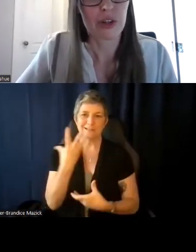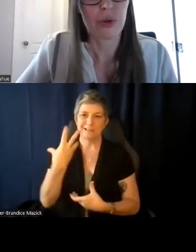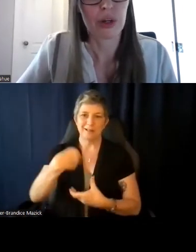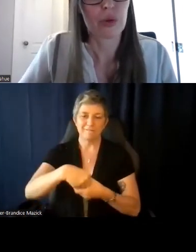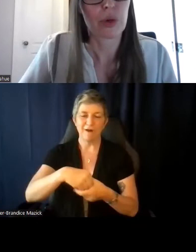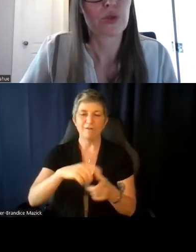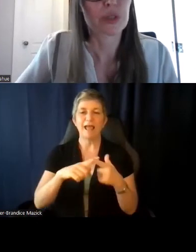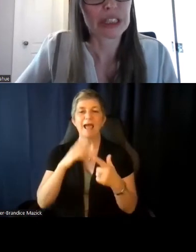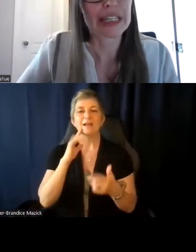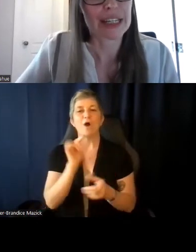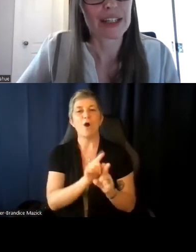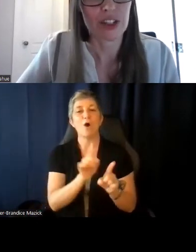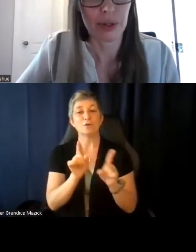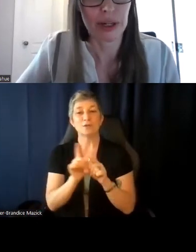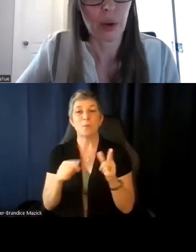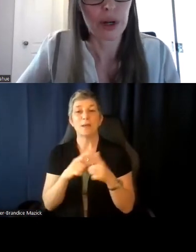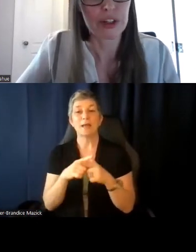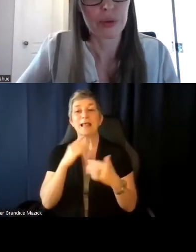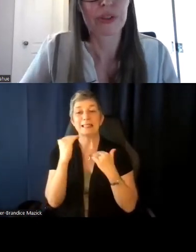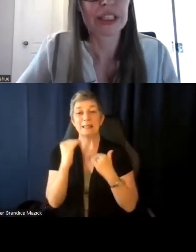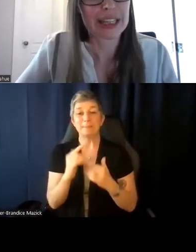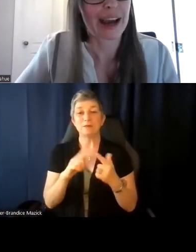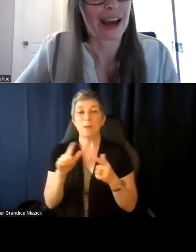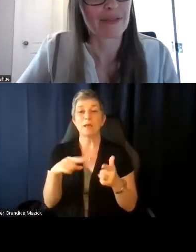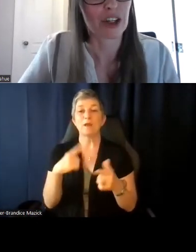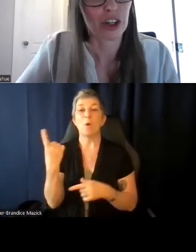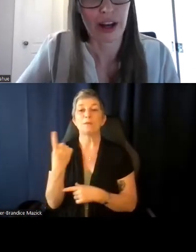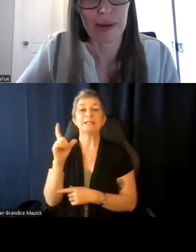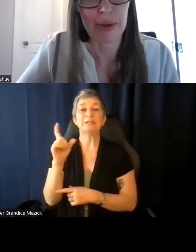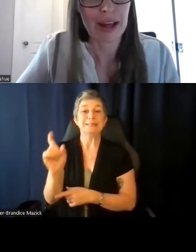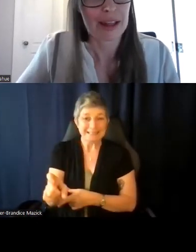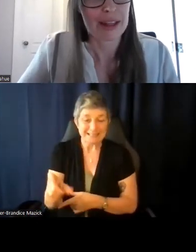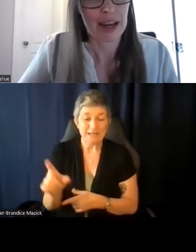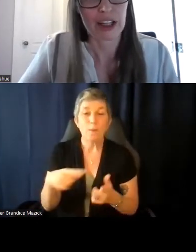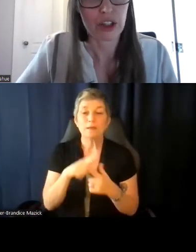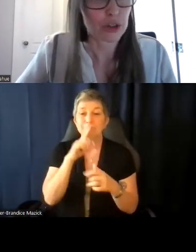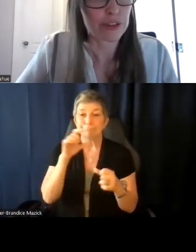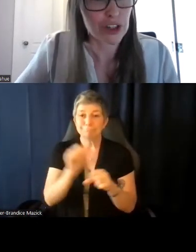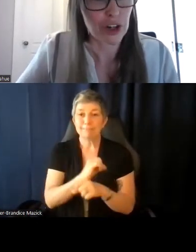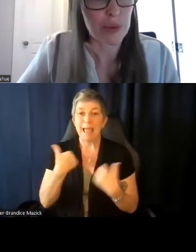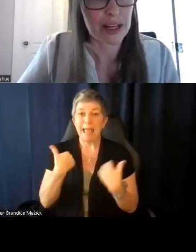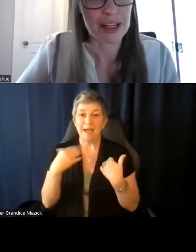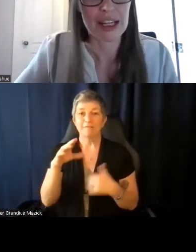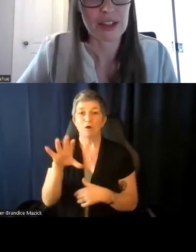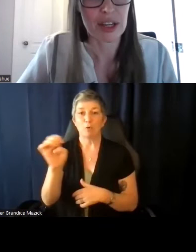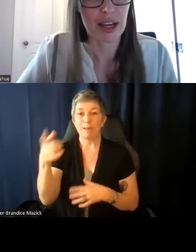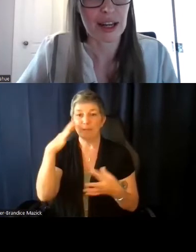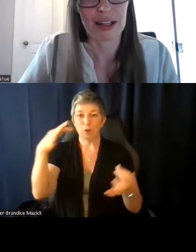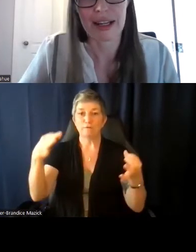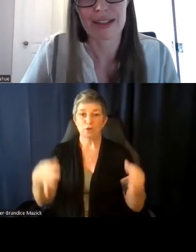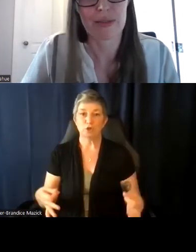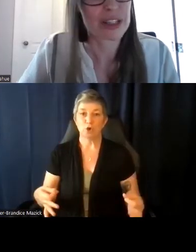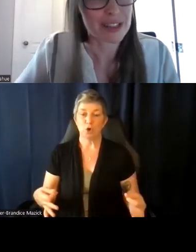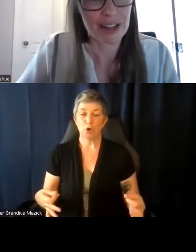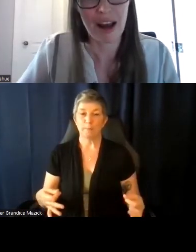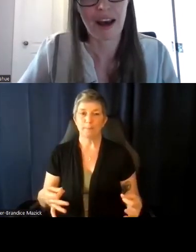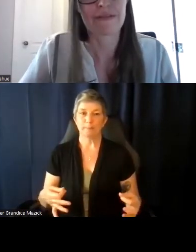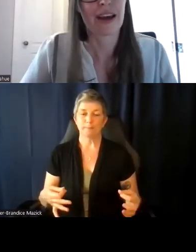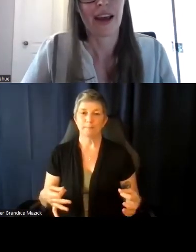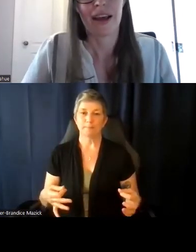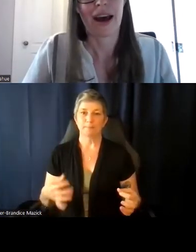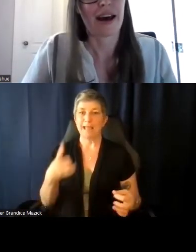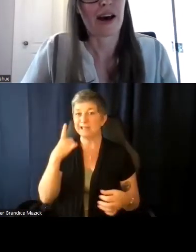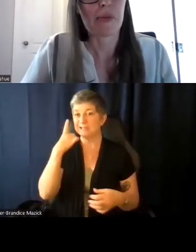limiting it to when you really need to do it, when you really have a crime that you've determined is and that's recent